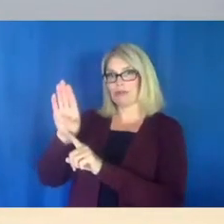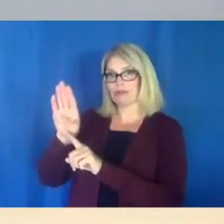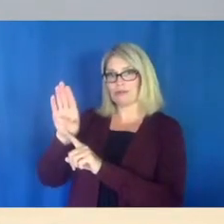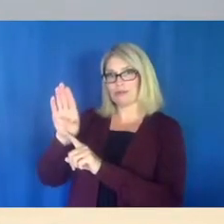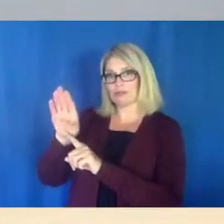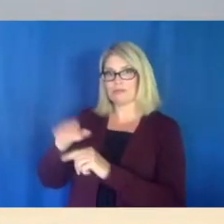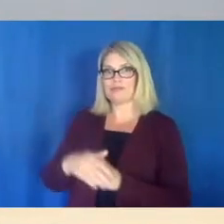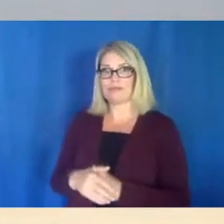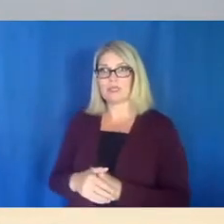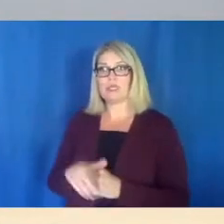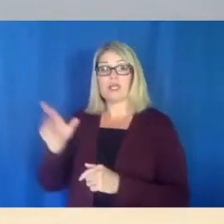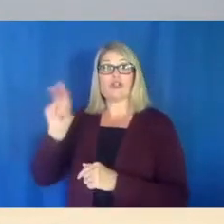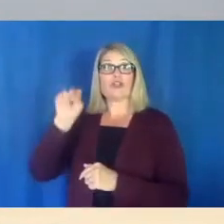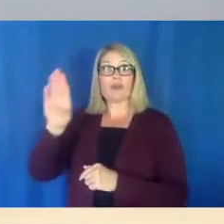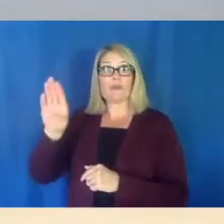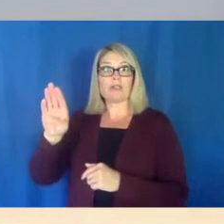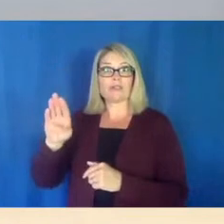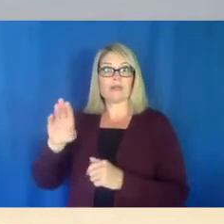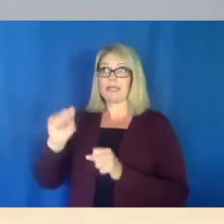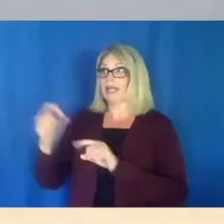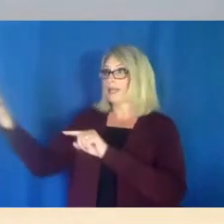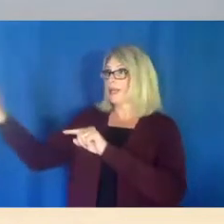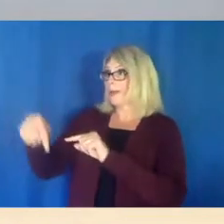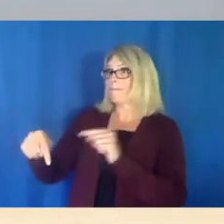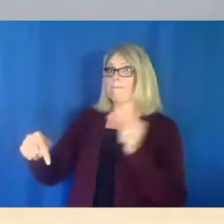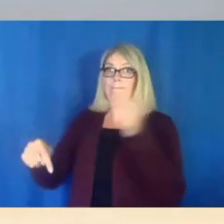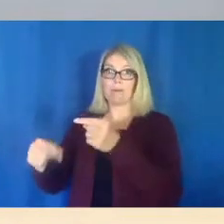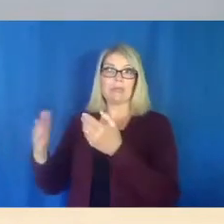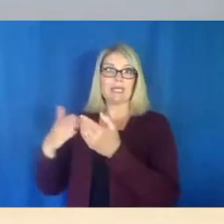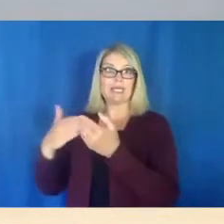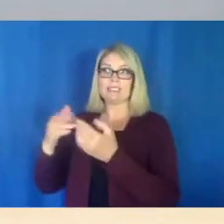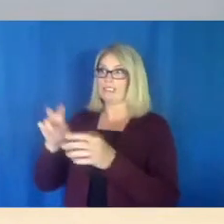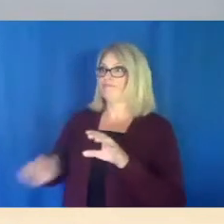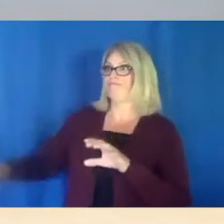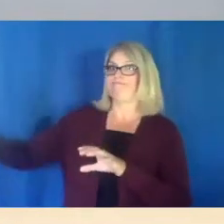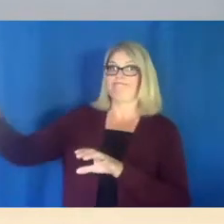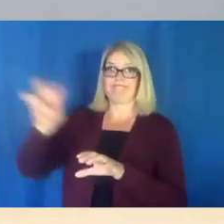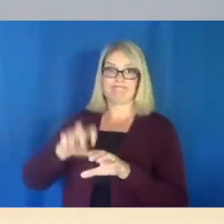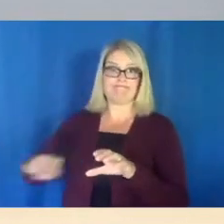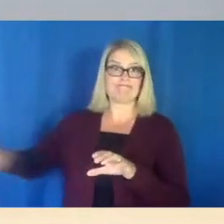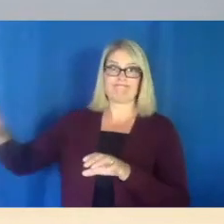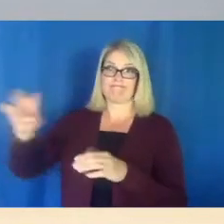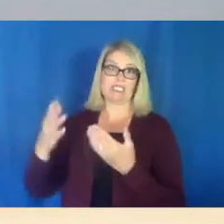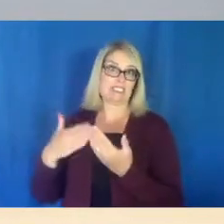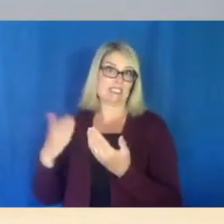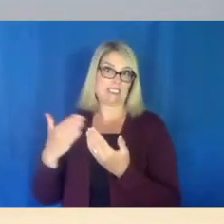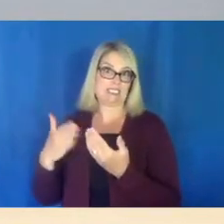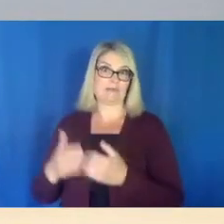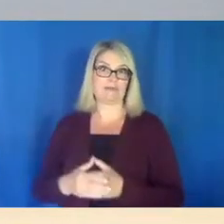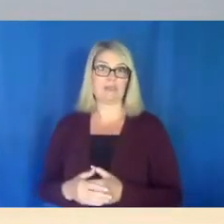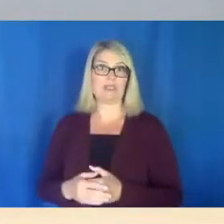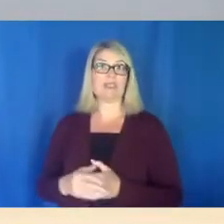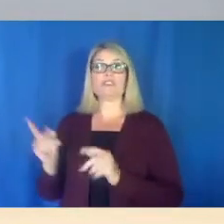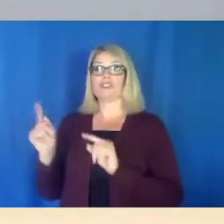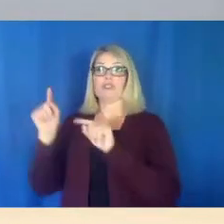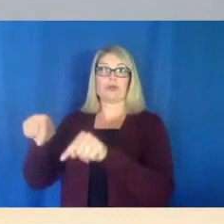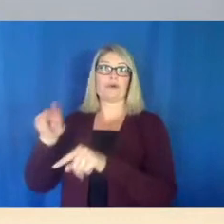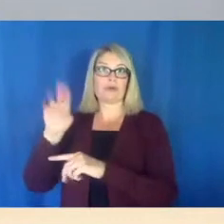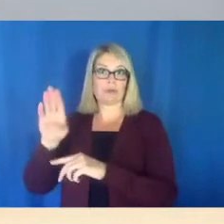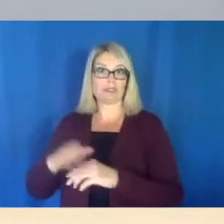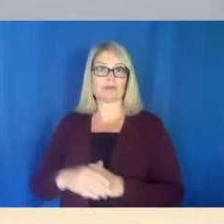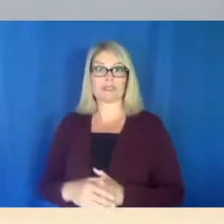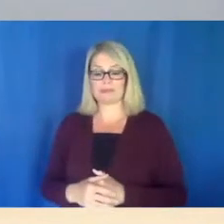with so many points of entry. And I think it's not for the faint of heart. I know a lot of